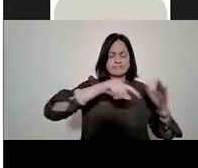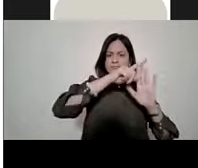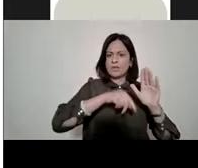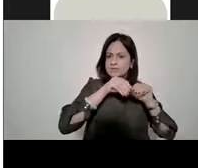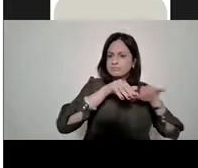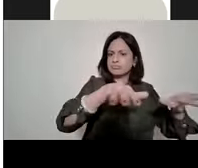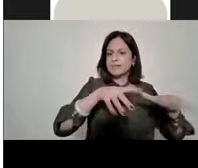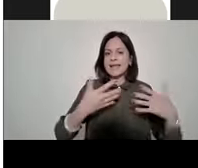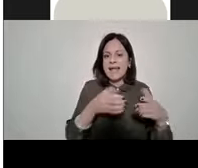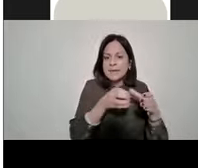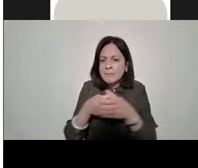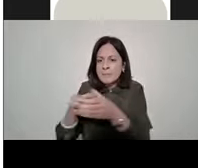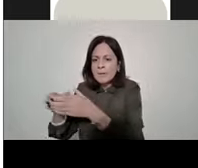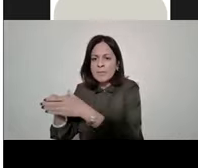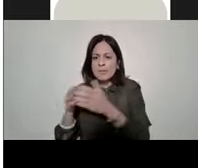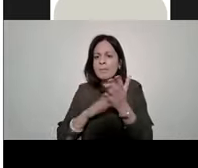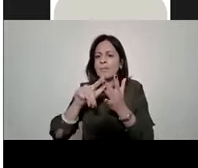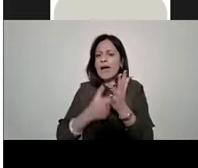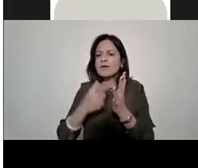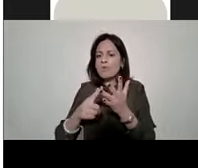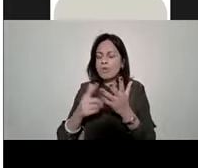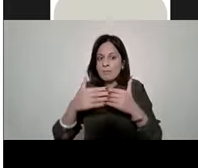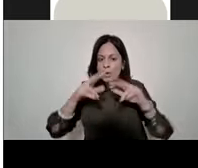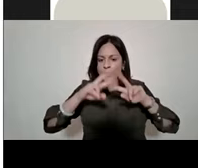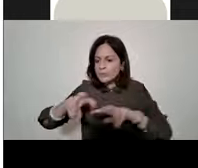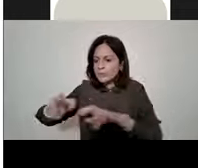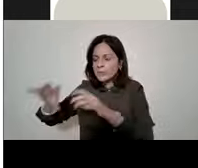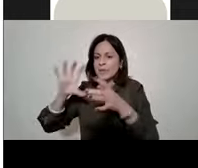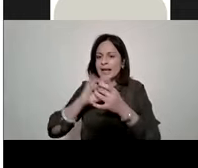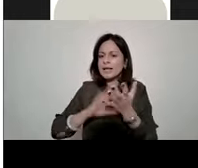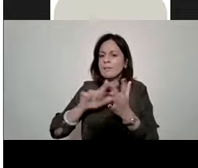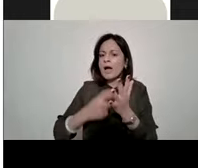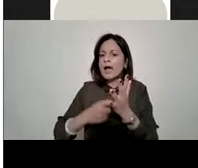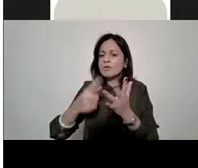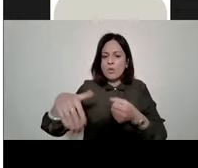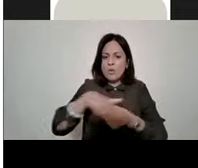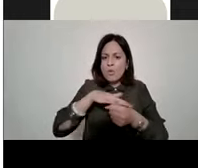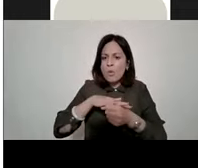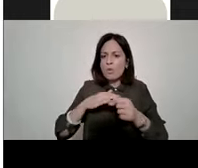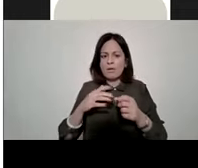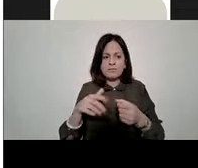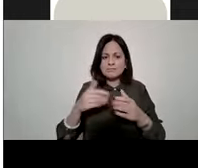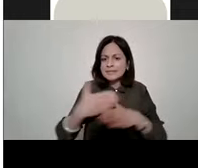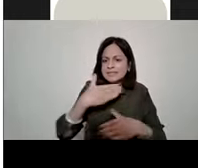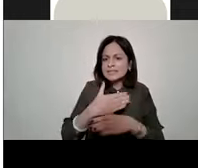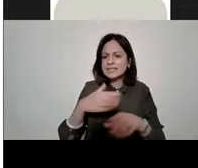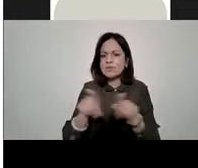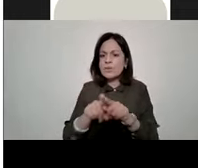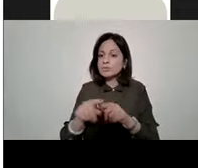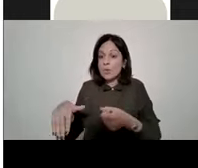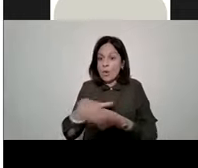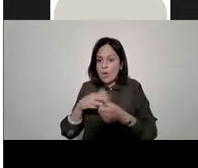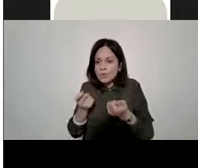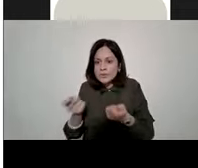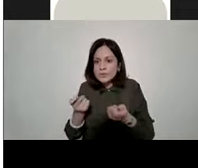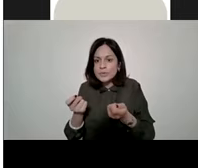strong focus and a lot of research on these micro level policies, local normativities and local management